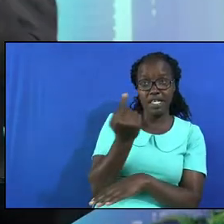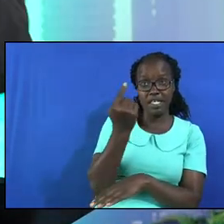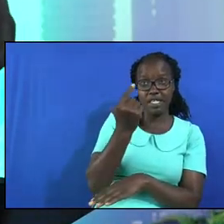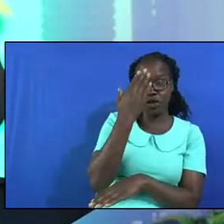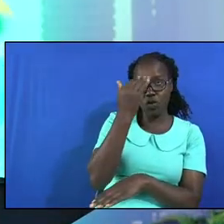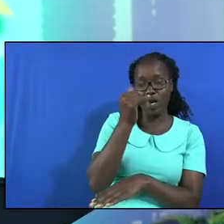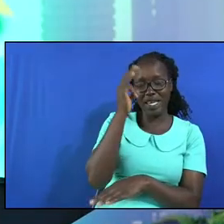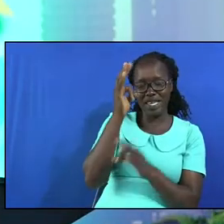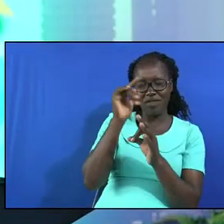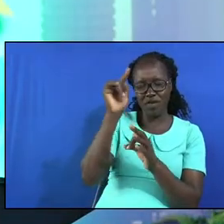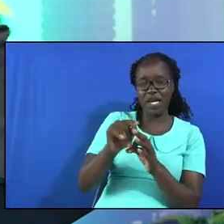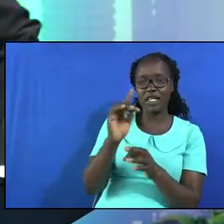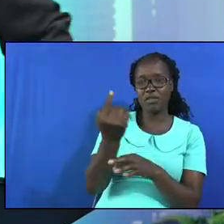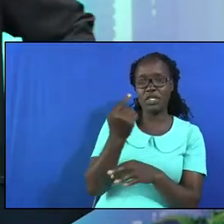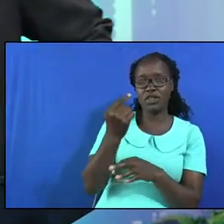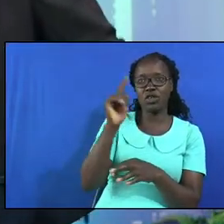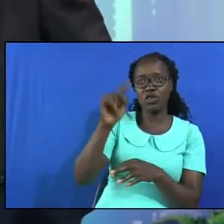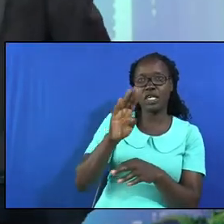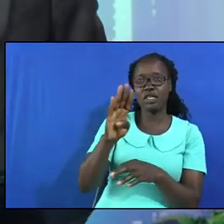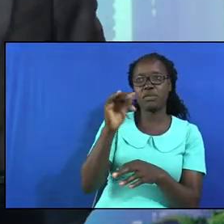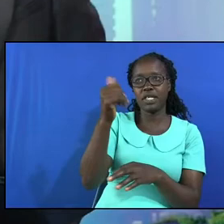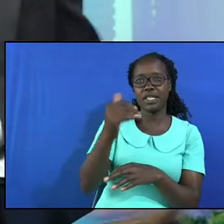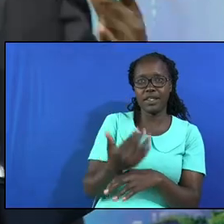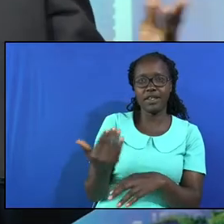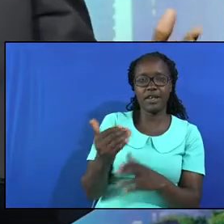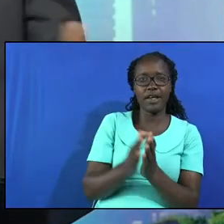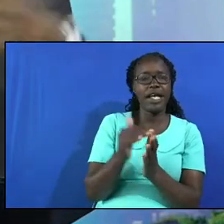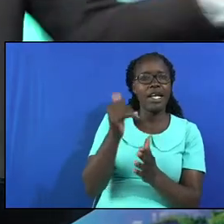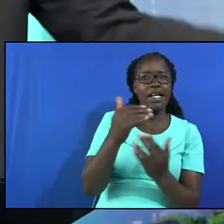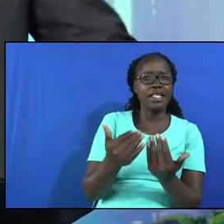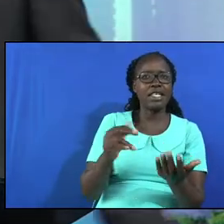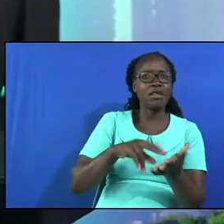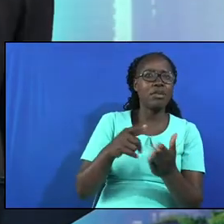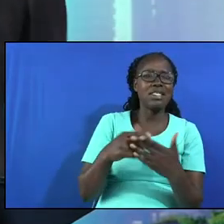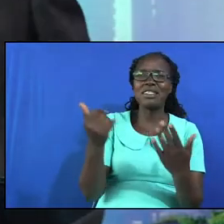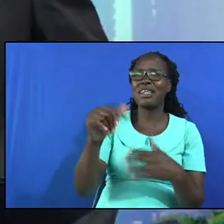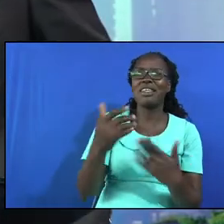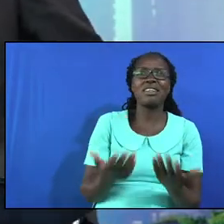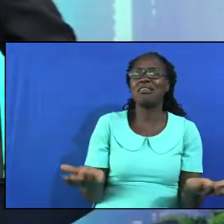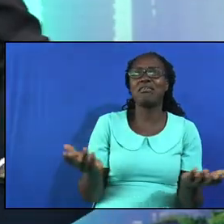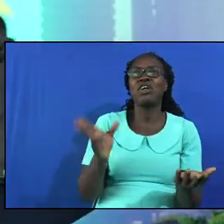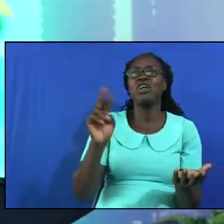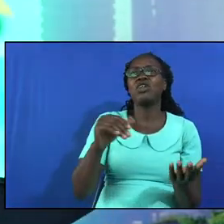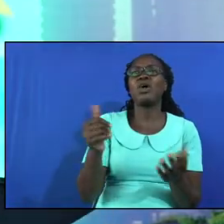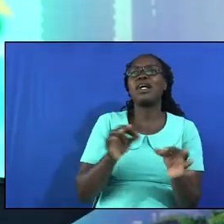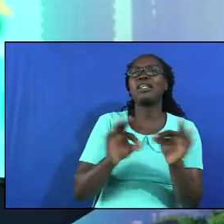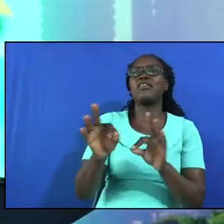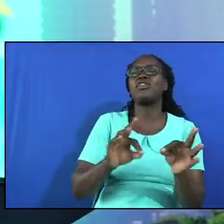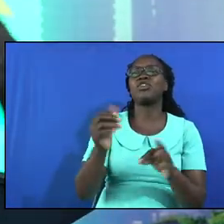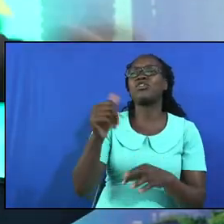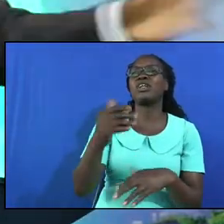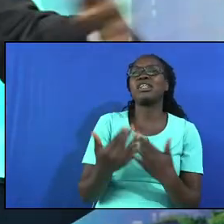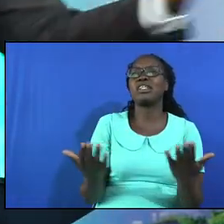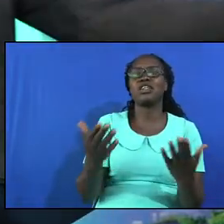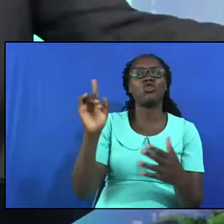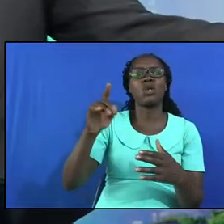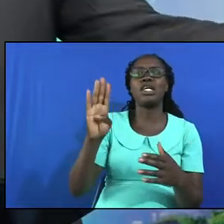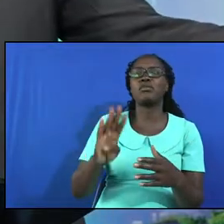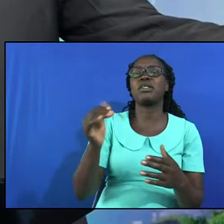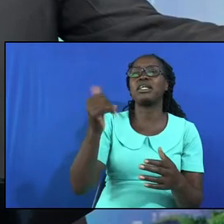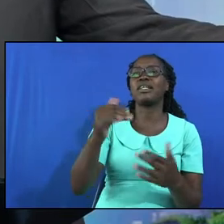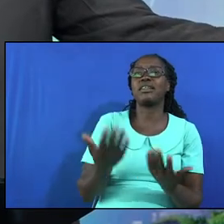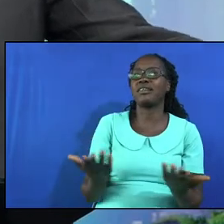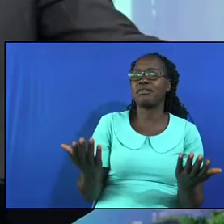if you can't be single, you can't be anything. Anything means anything. I mean, there is no other definition of anything. You can't be